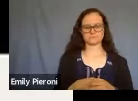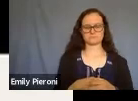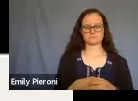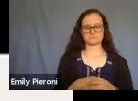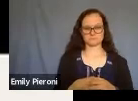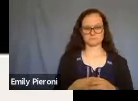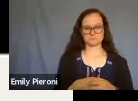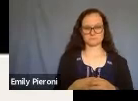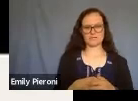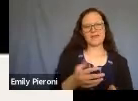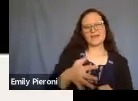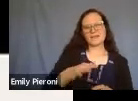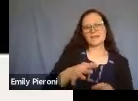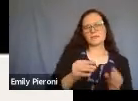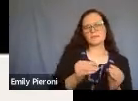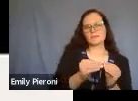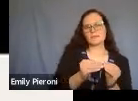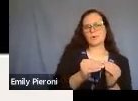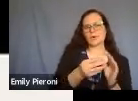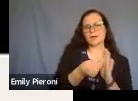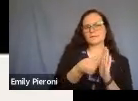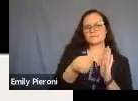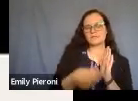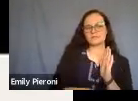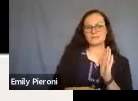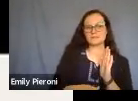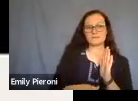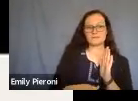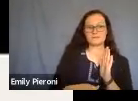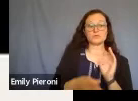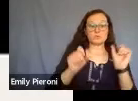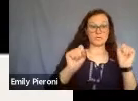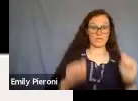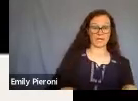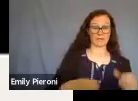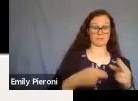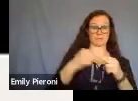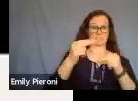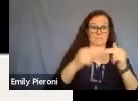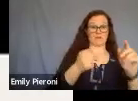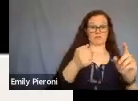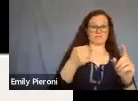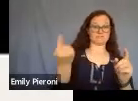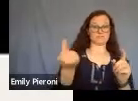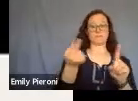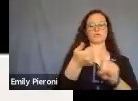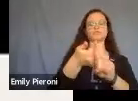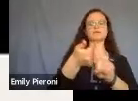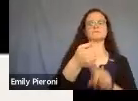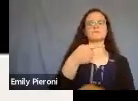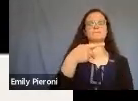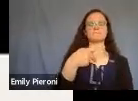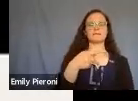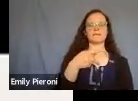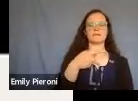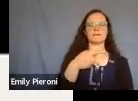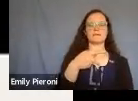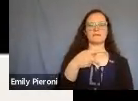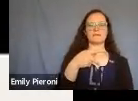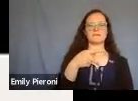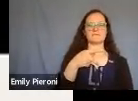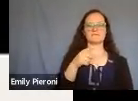they're a little bit more expensive than building something out of PVC. PVC is fine. That's a very cheap way of building a backyard hoop